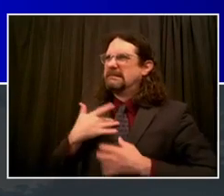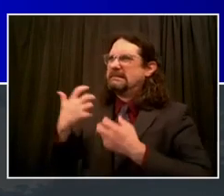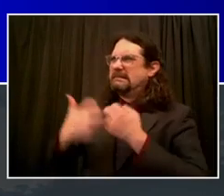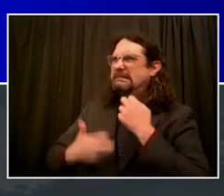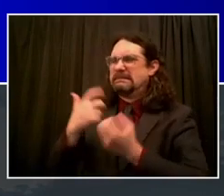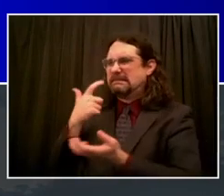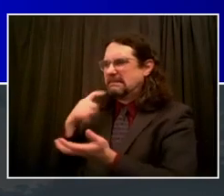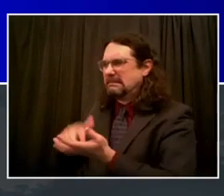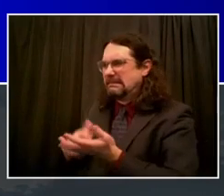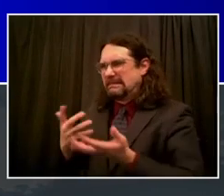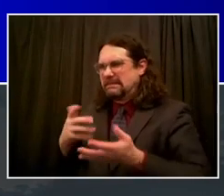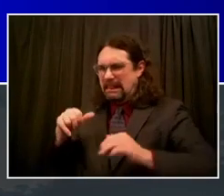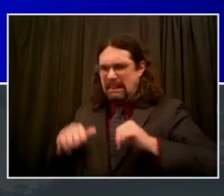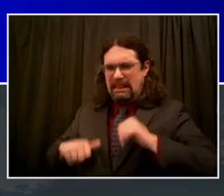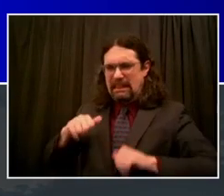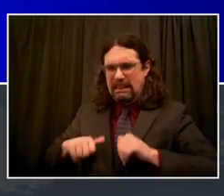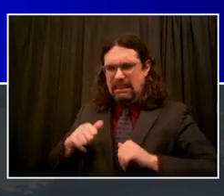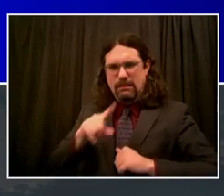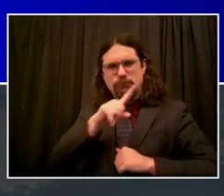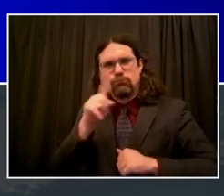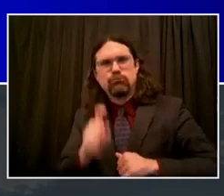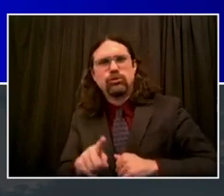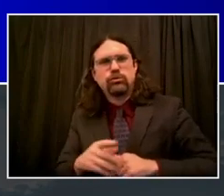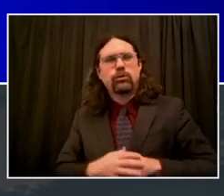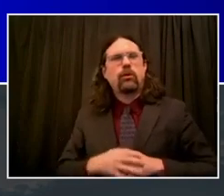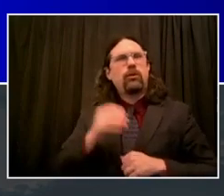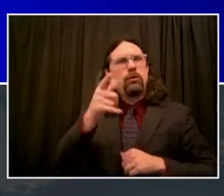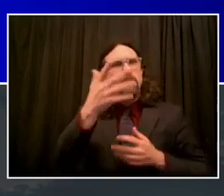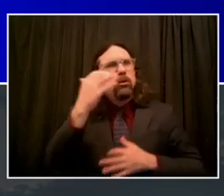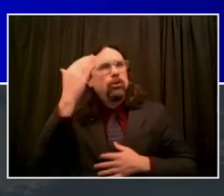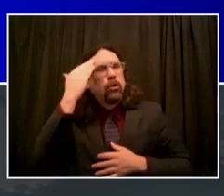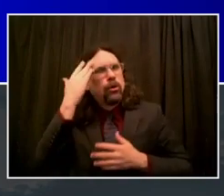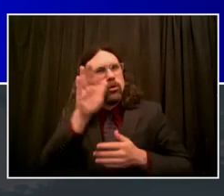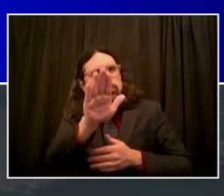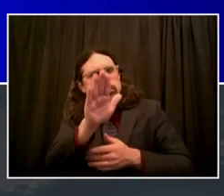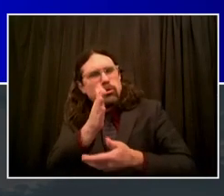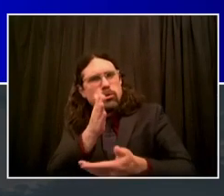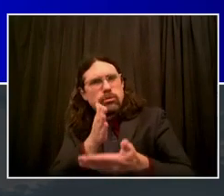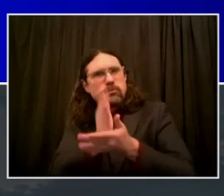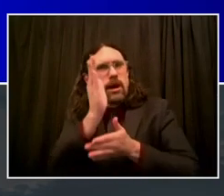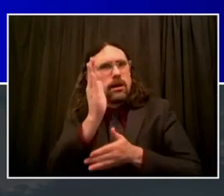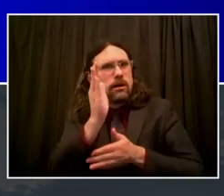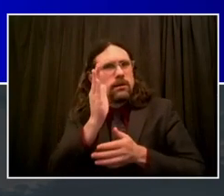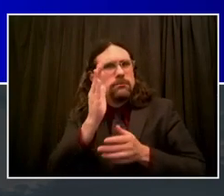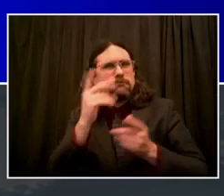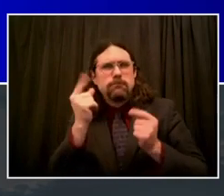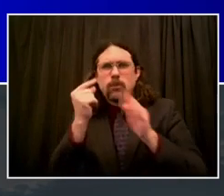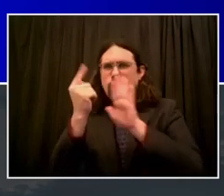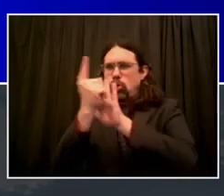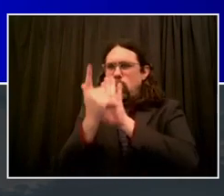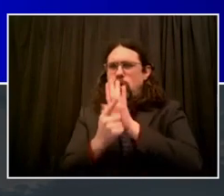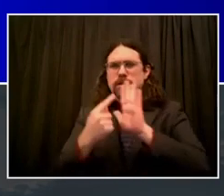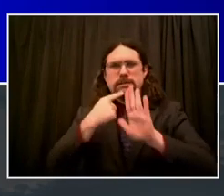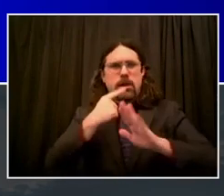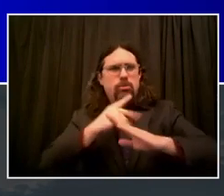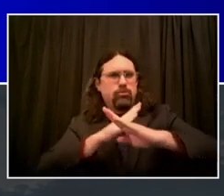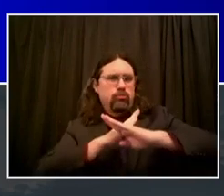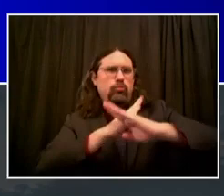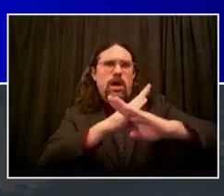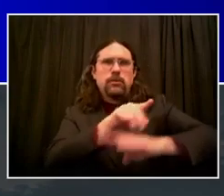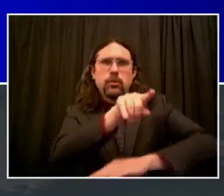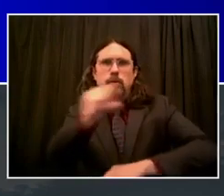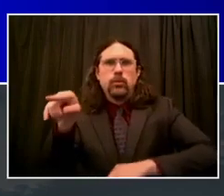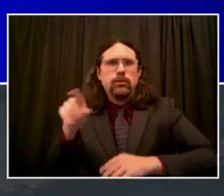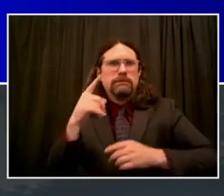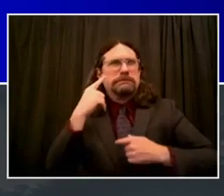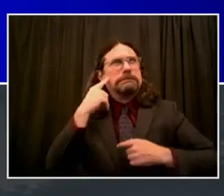Okay, now, talk about working people. Some of the people who do the toughest work in this city, the most necessary work in the